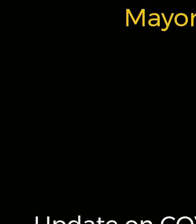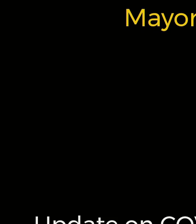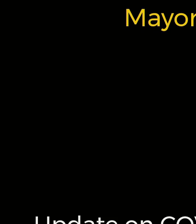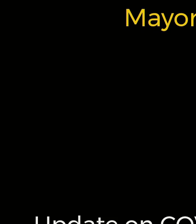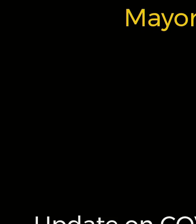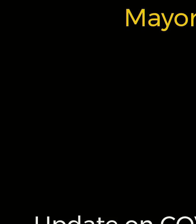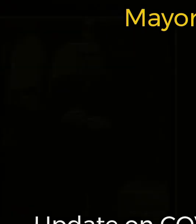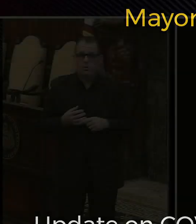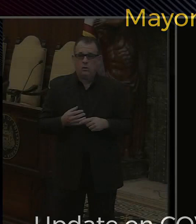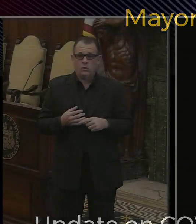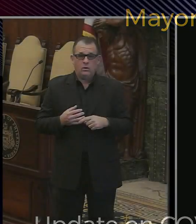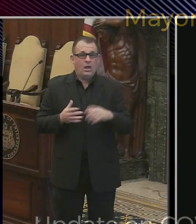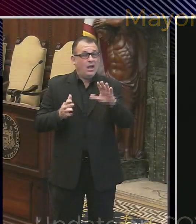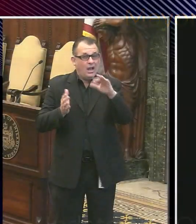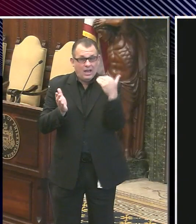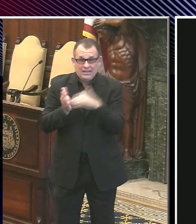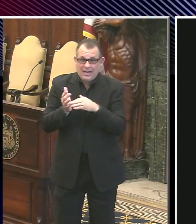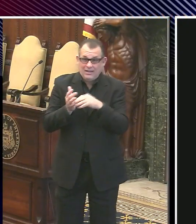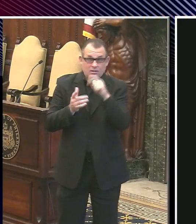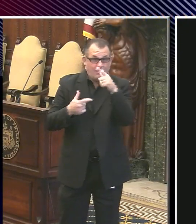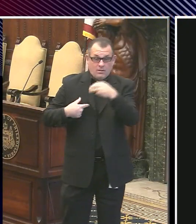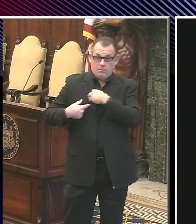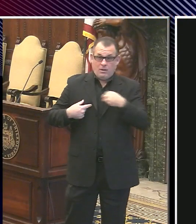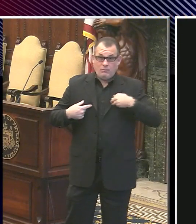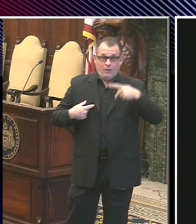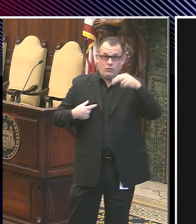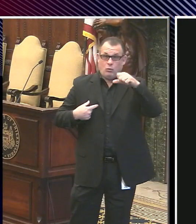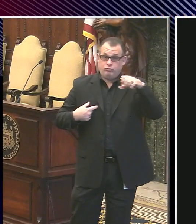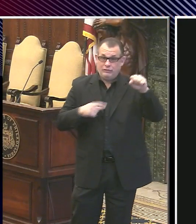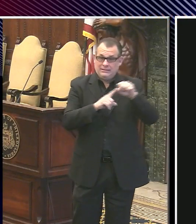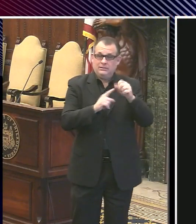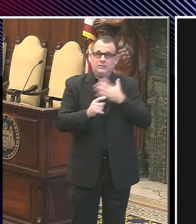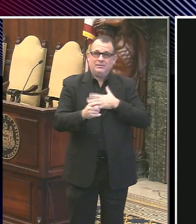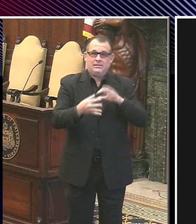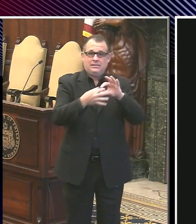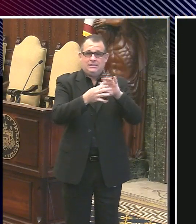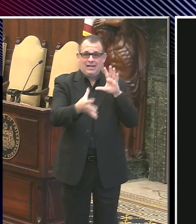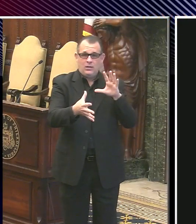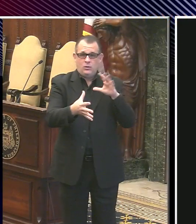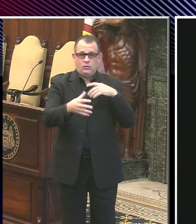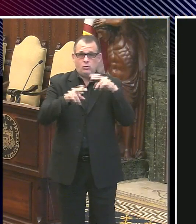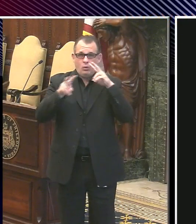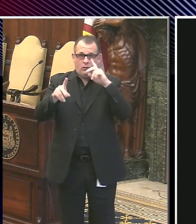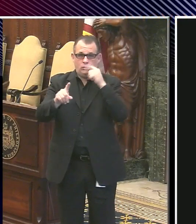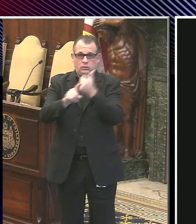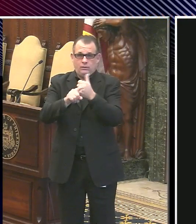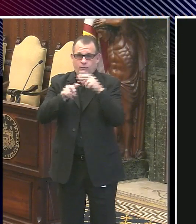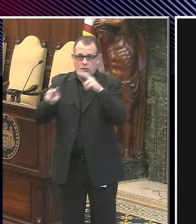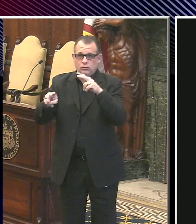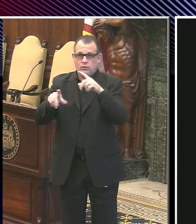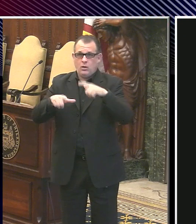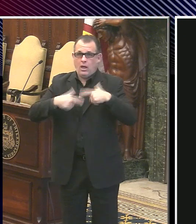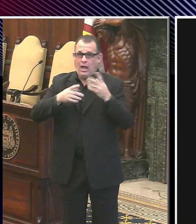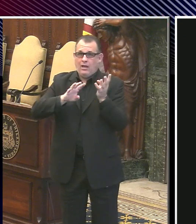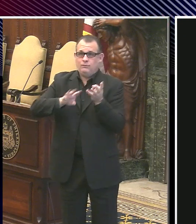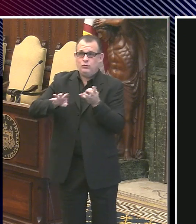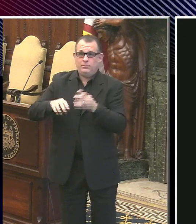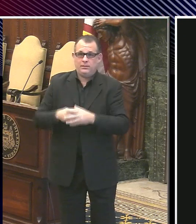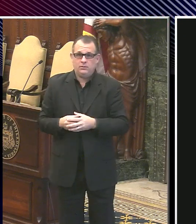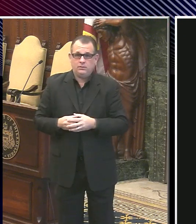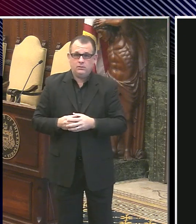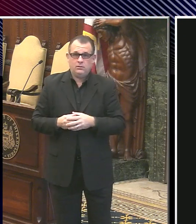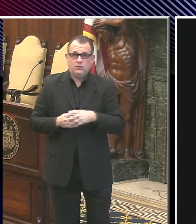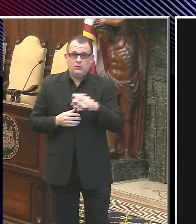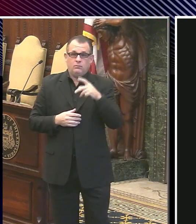Channel 40. Again, if you're not a member of the press, please log out and watch one of the live streams. Members of the press, please ensure that your